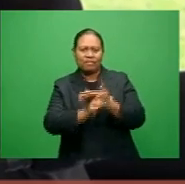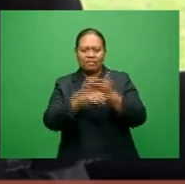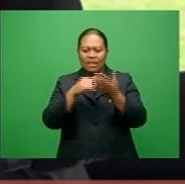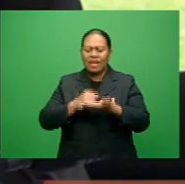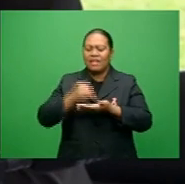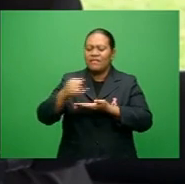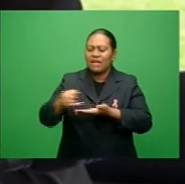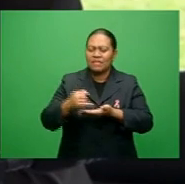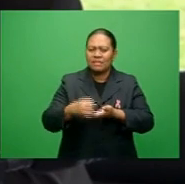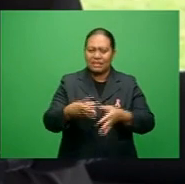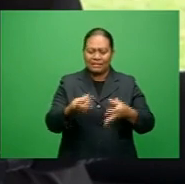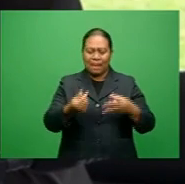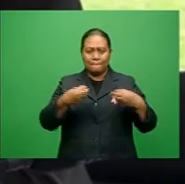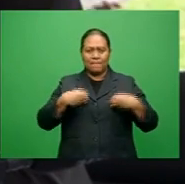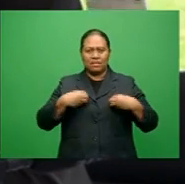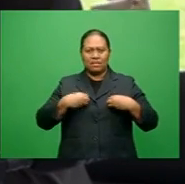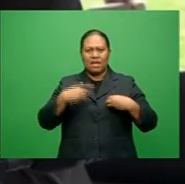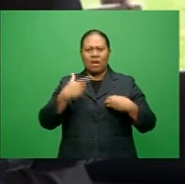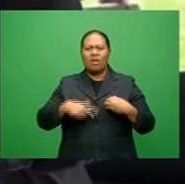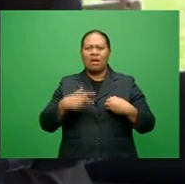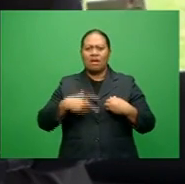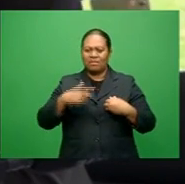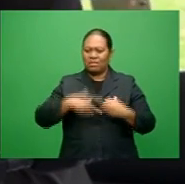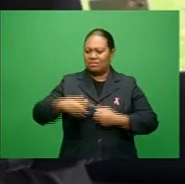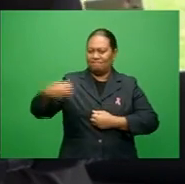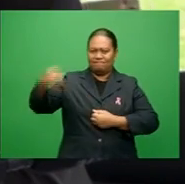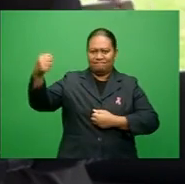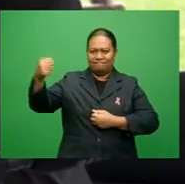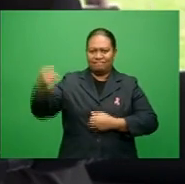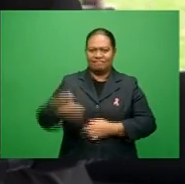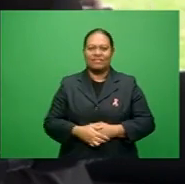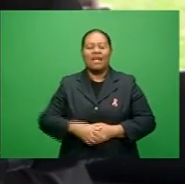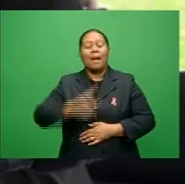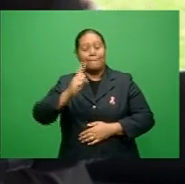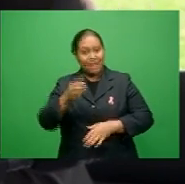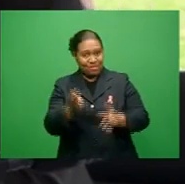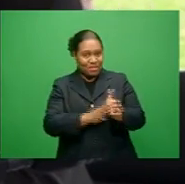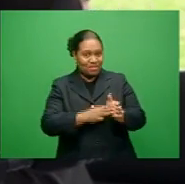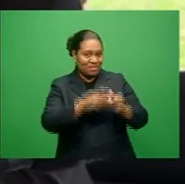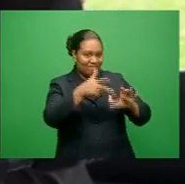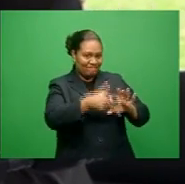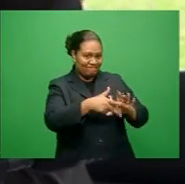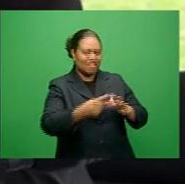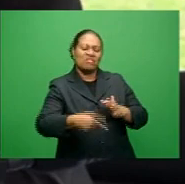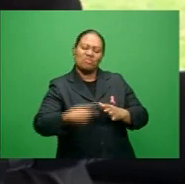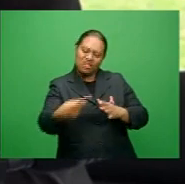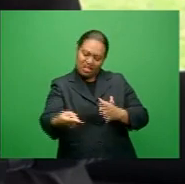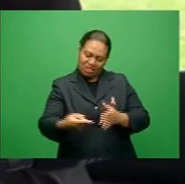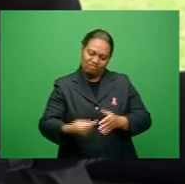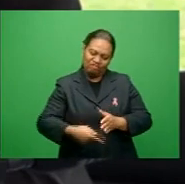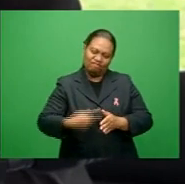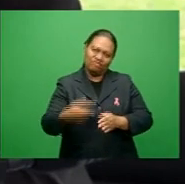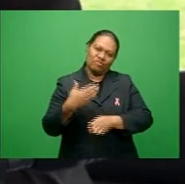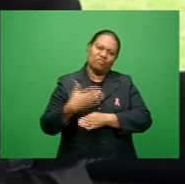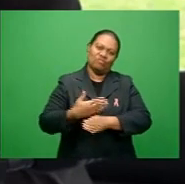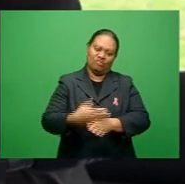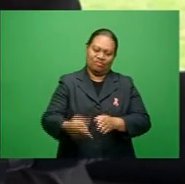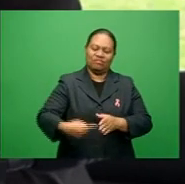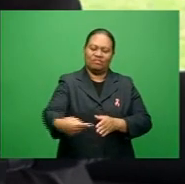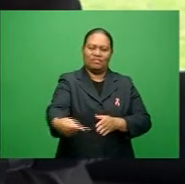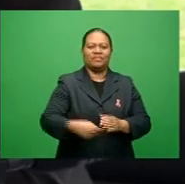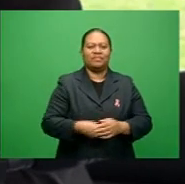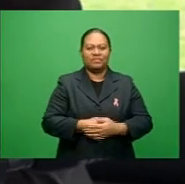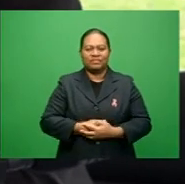may have been on hold, but with respect to Mobil, they've continued to invest. It's reassuring to see